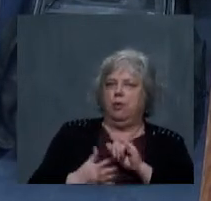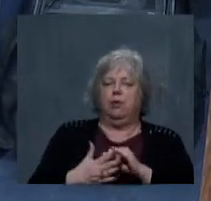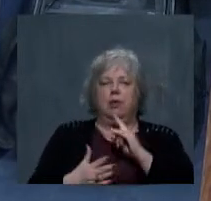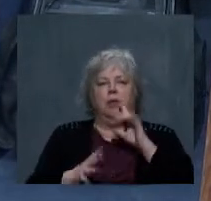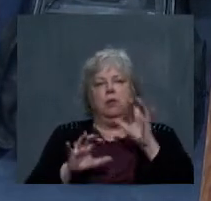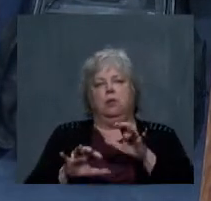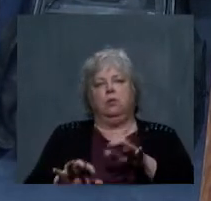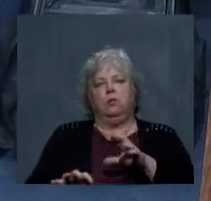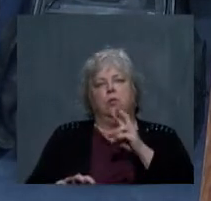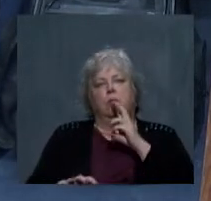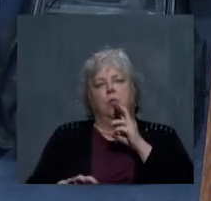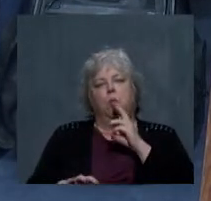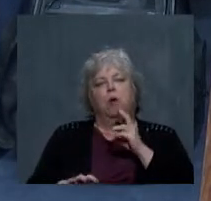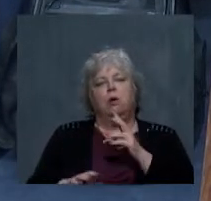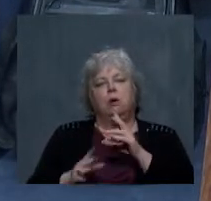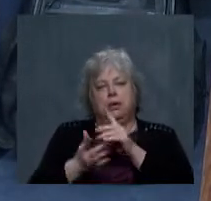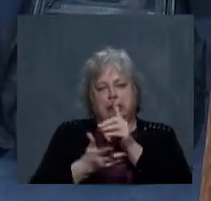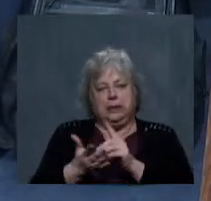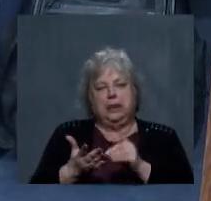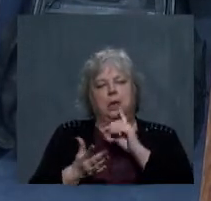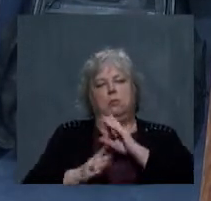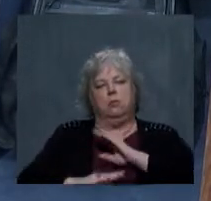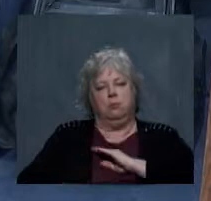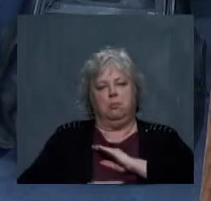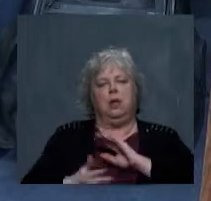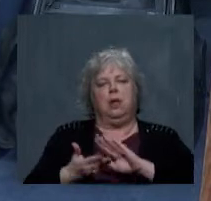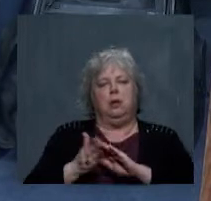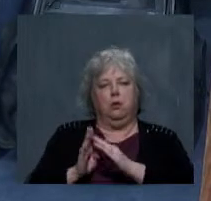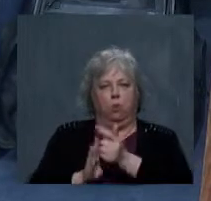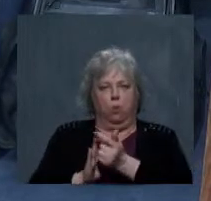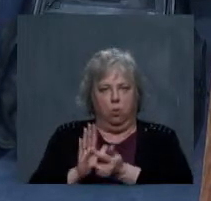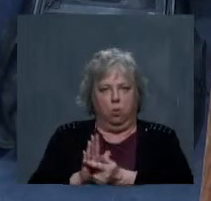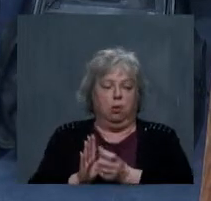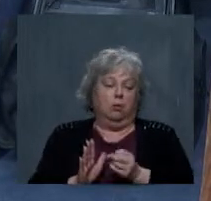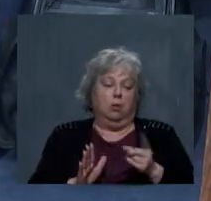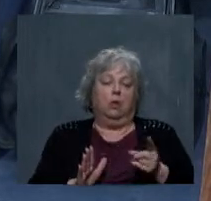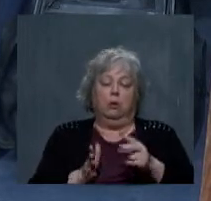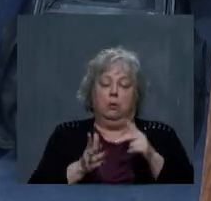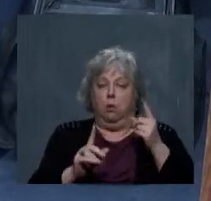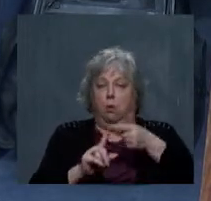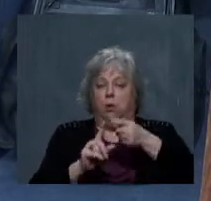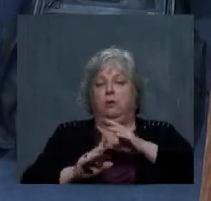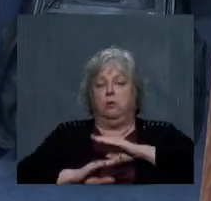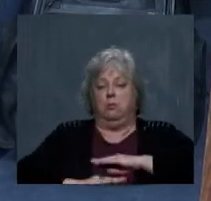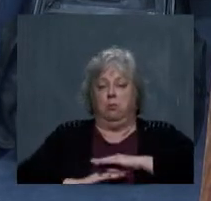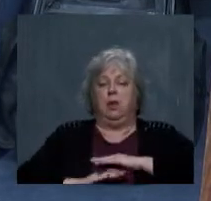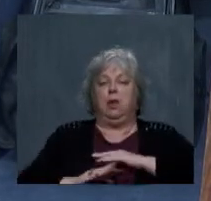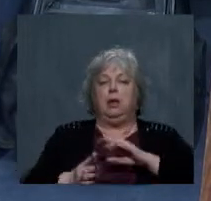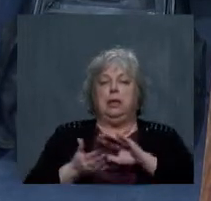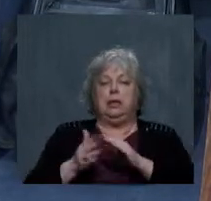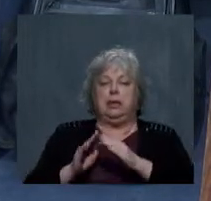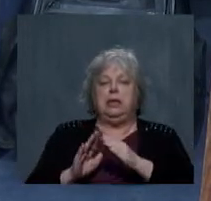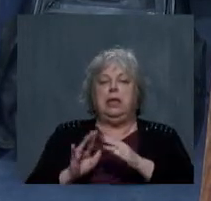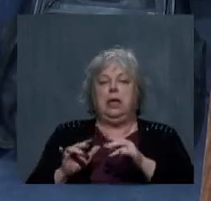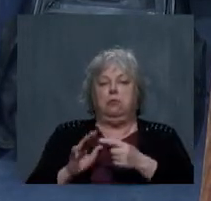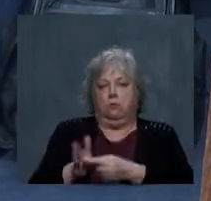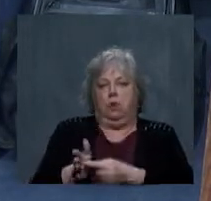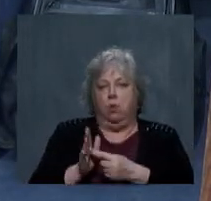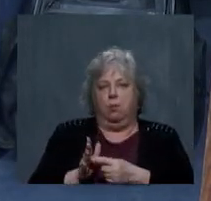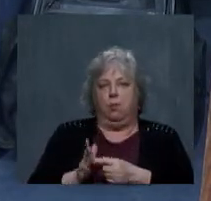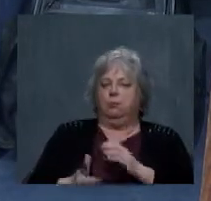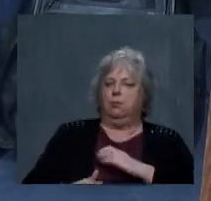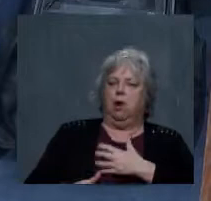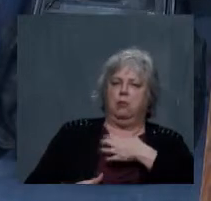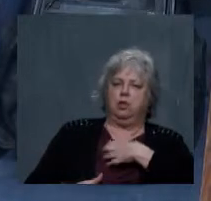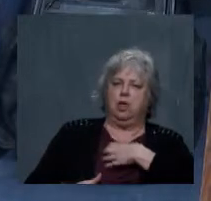system will meet the ordinance. So they are intend in every way to meet the city standard. Our objection really has been about